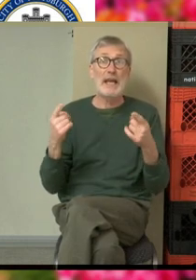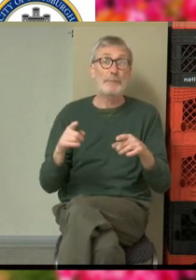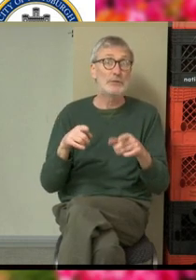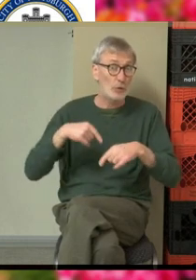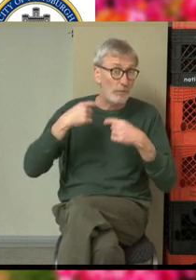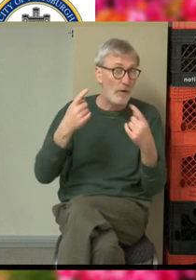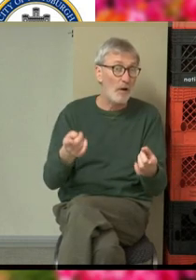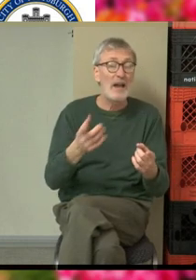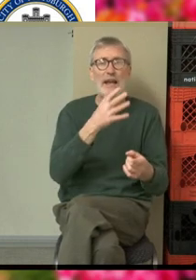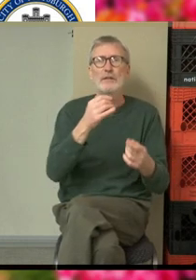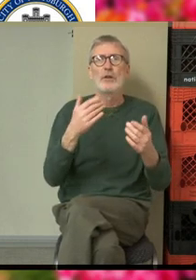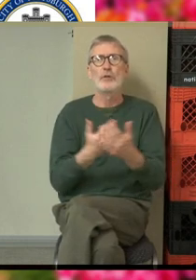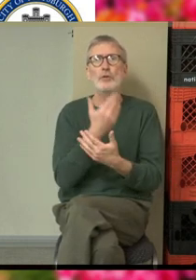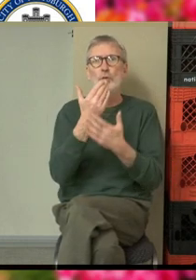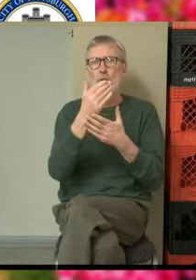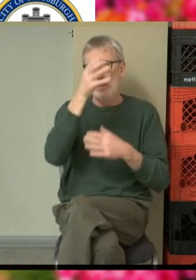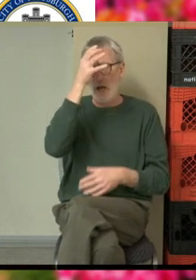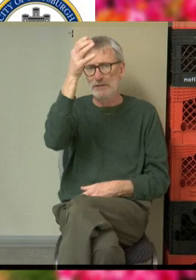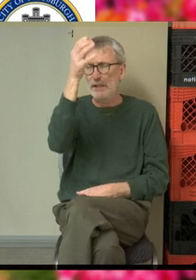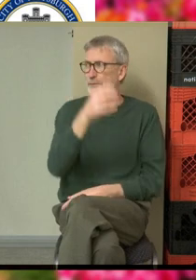well.